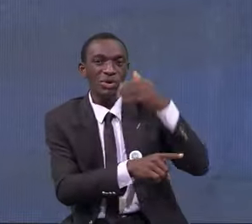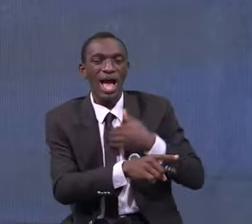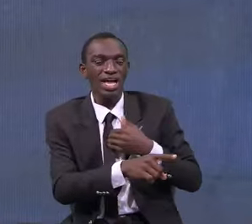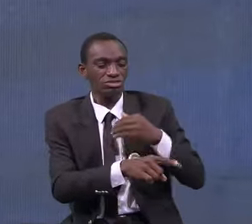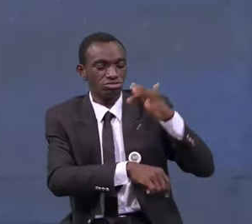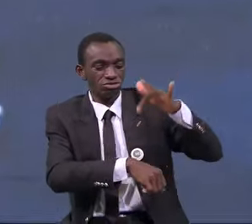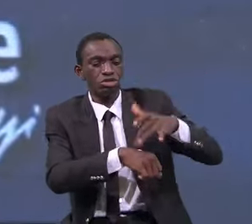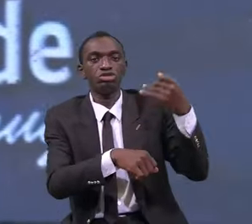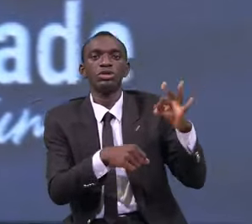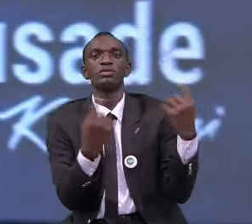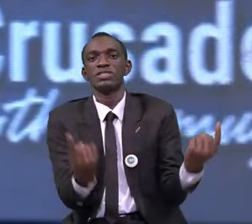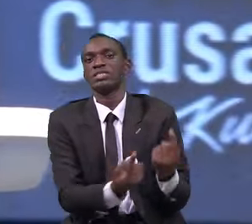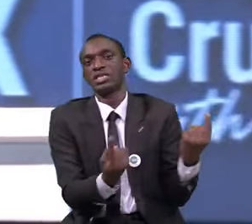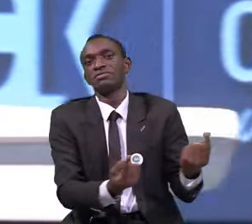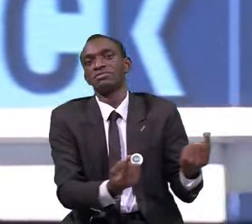sinfulness.